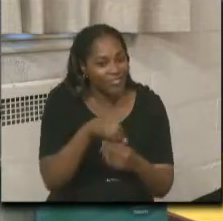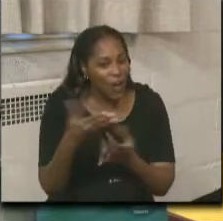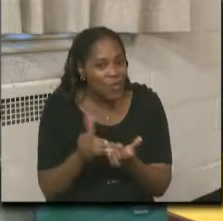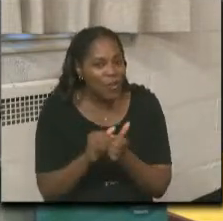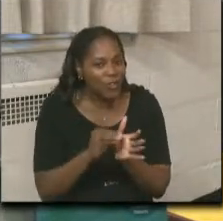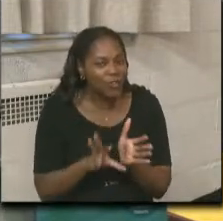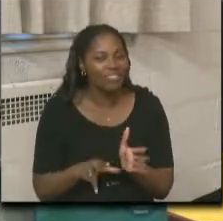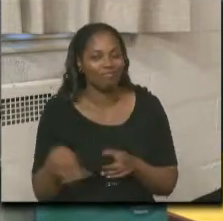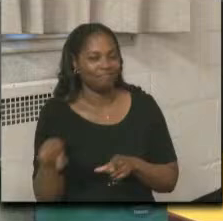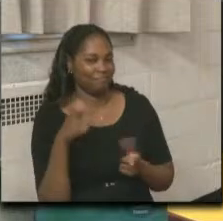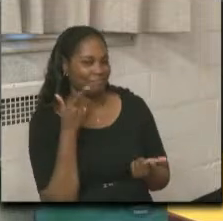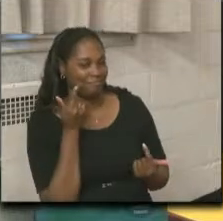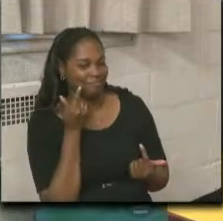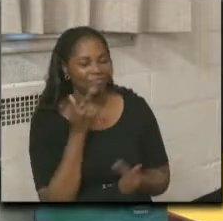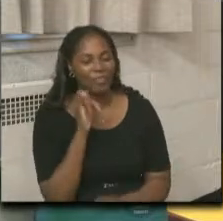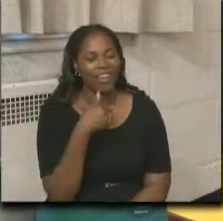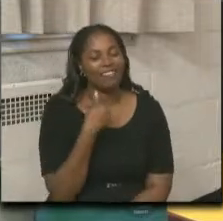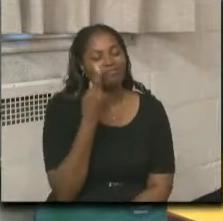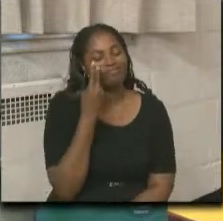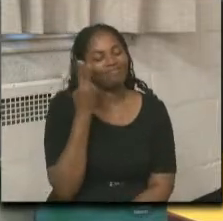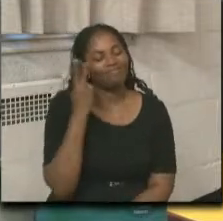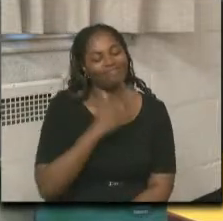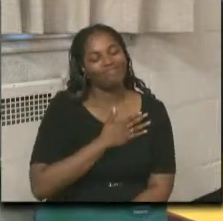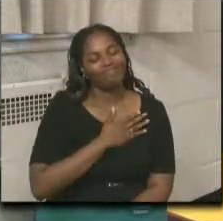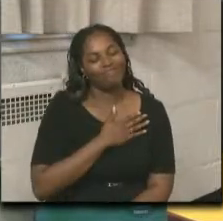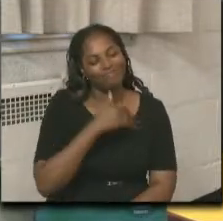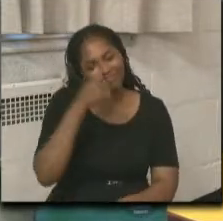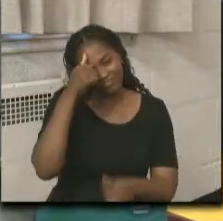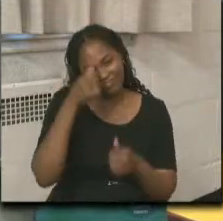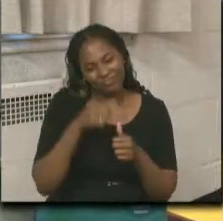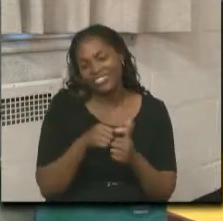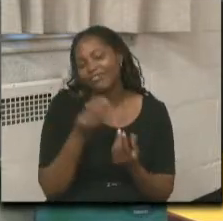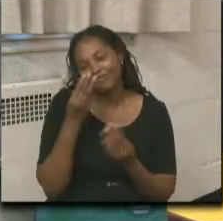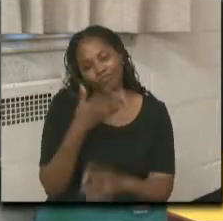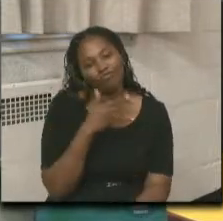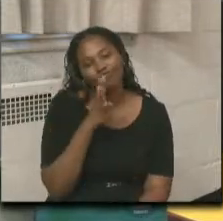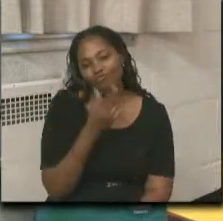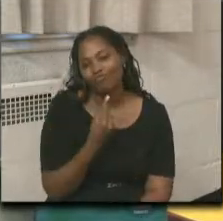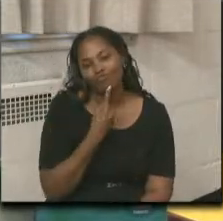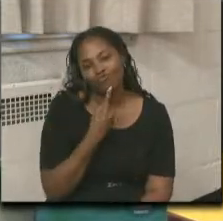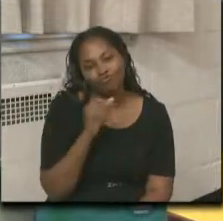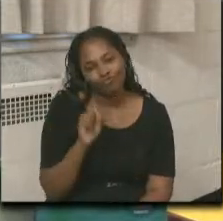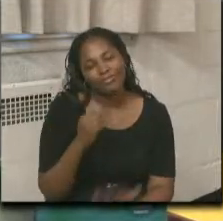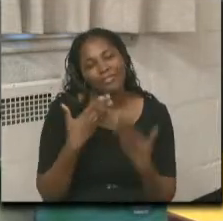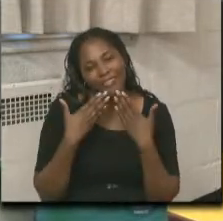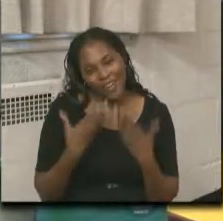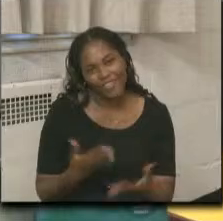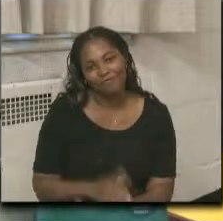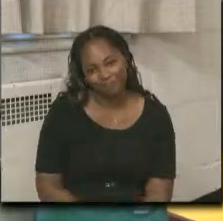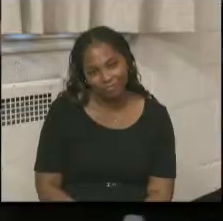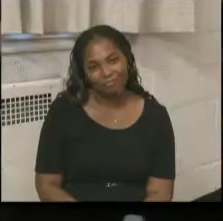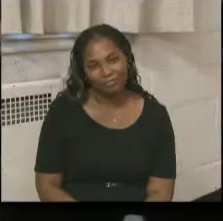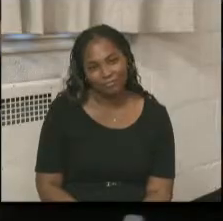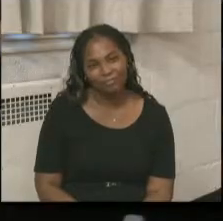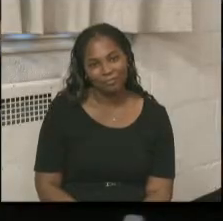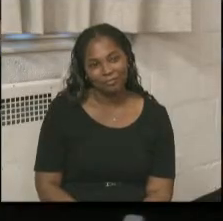the fondest memories I have. And so you all will, again, truly be missed. So thank you.